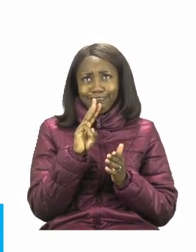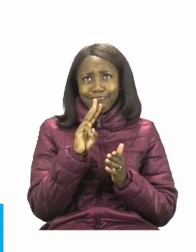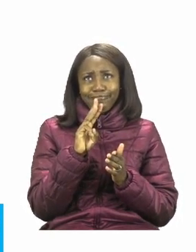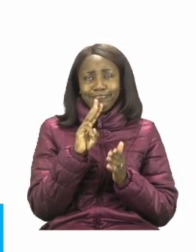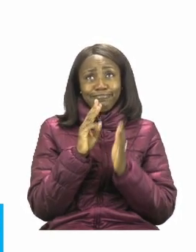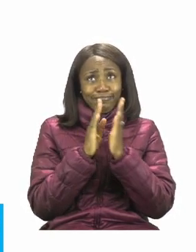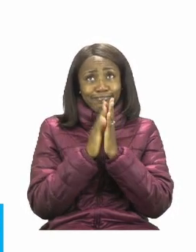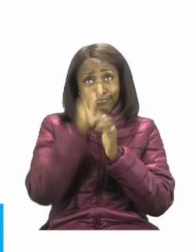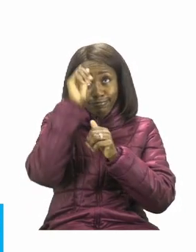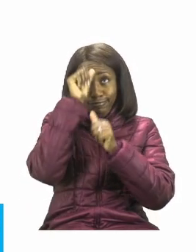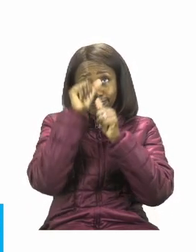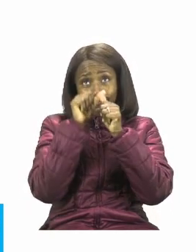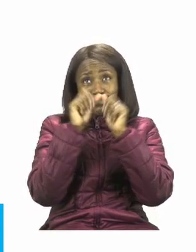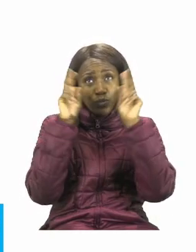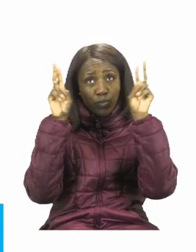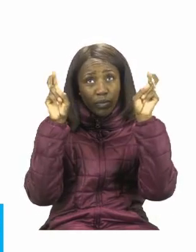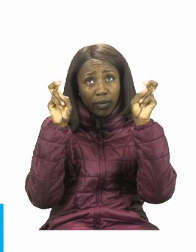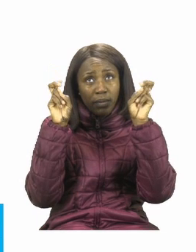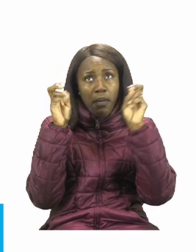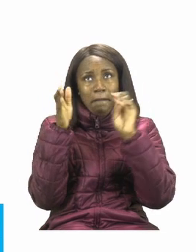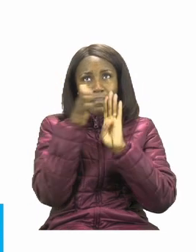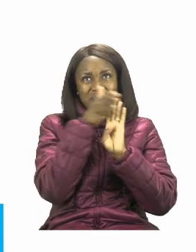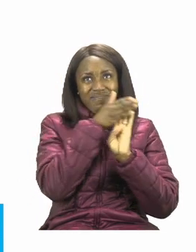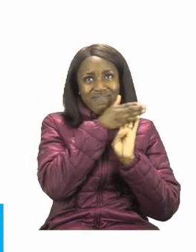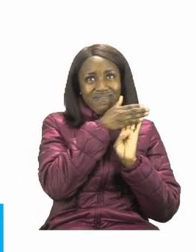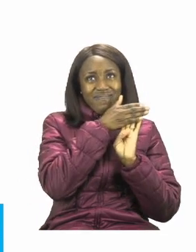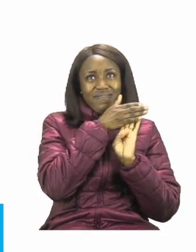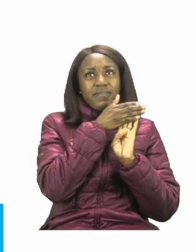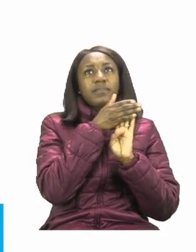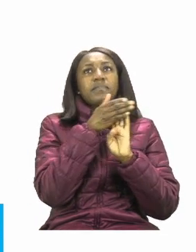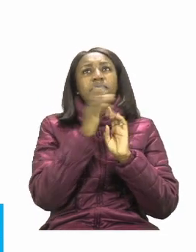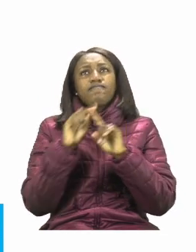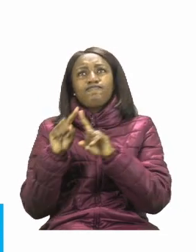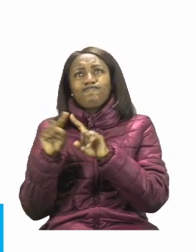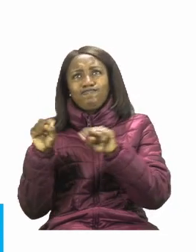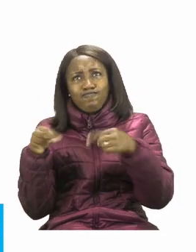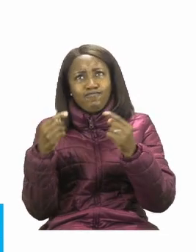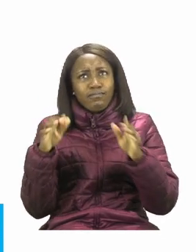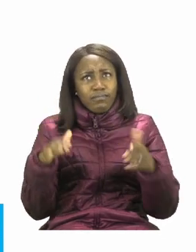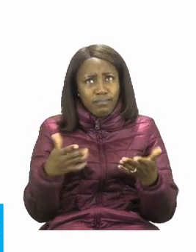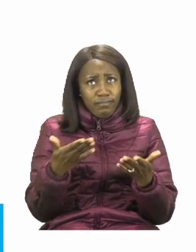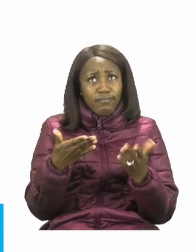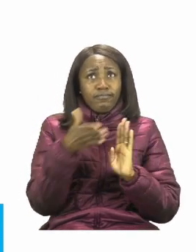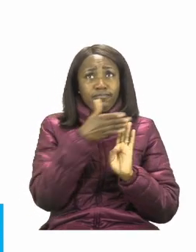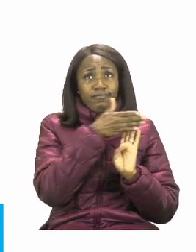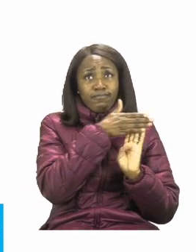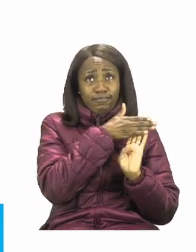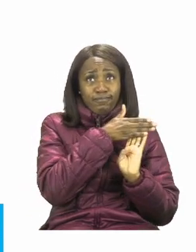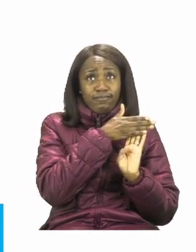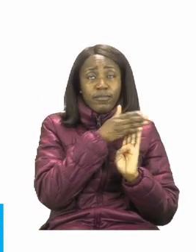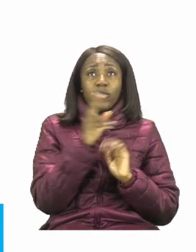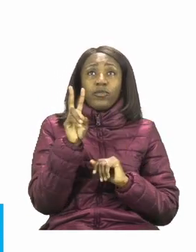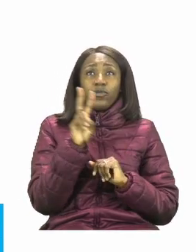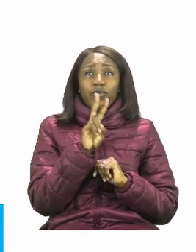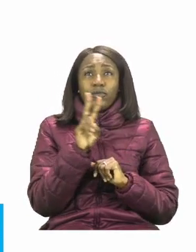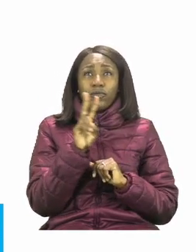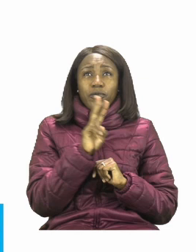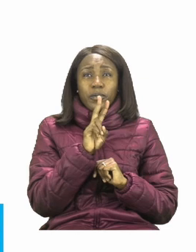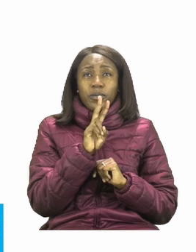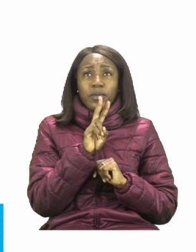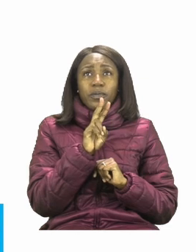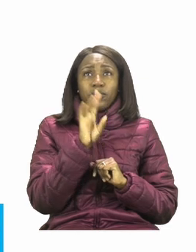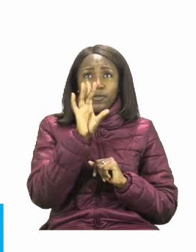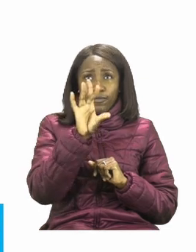our theme this week, safety measures. So there in your vocabulary, you will